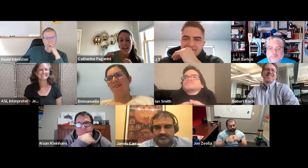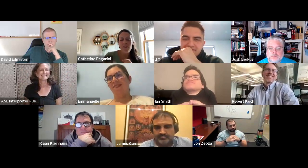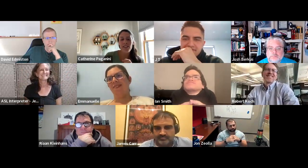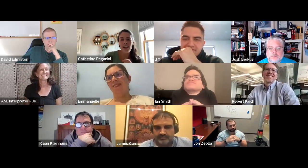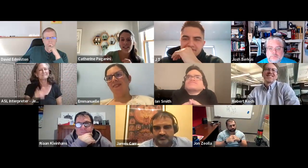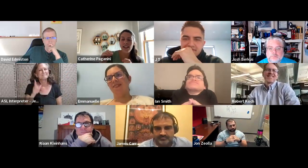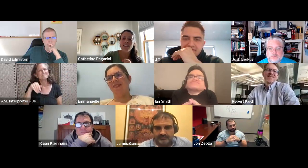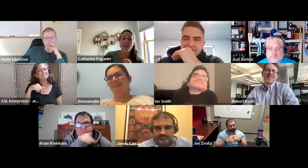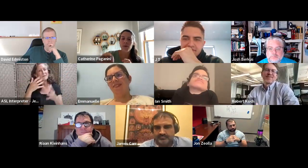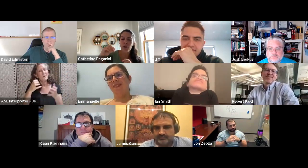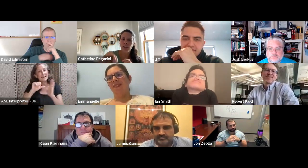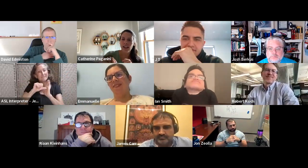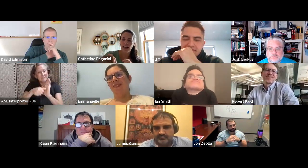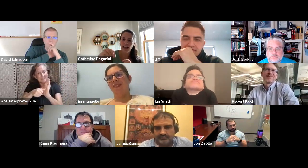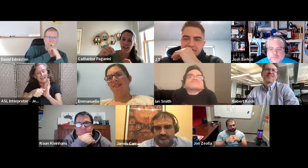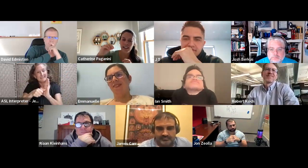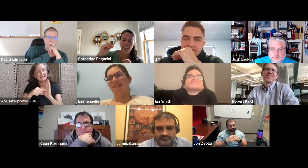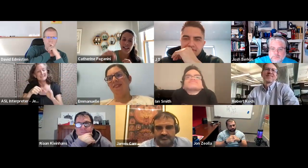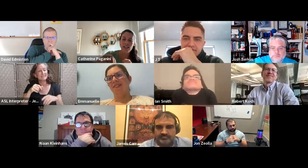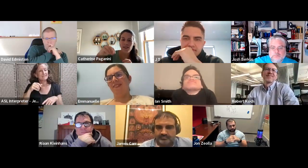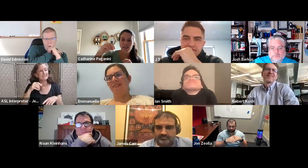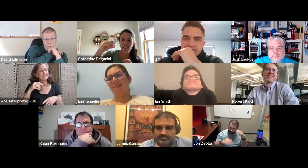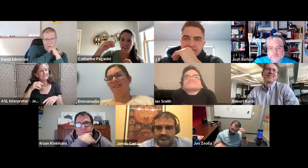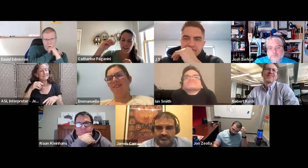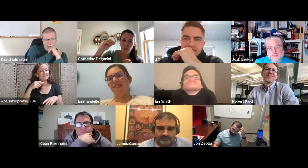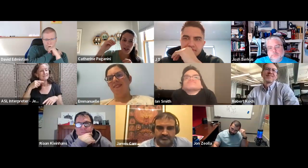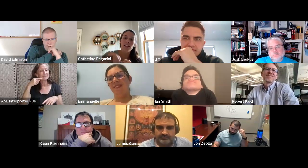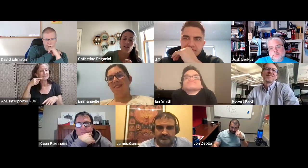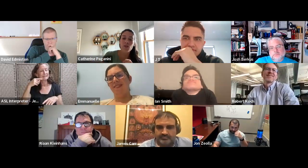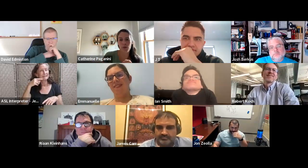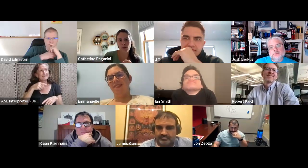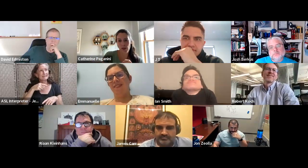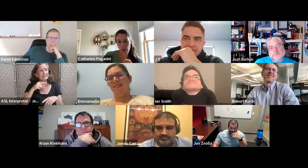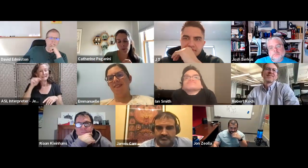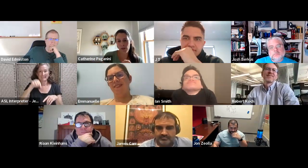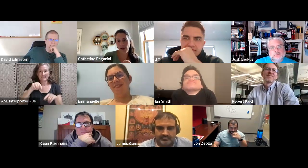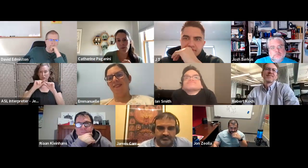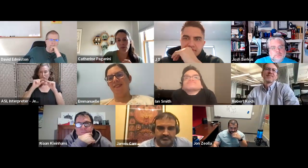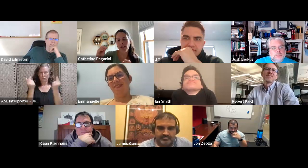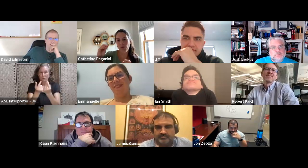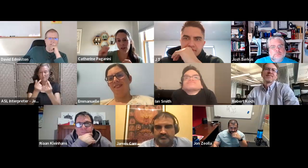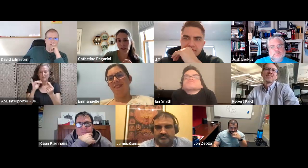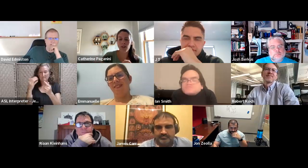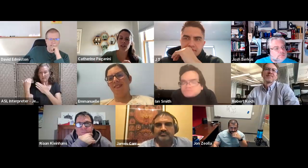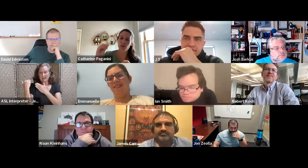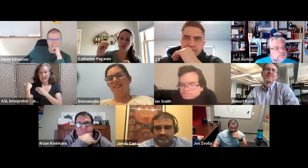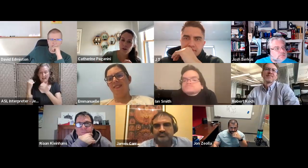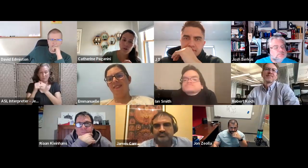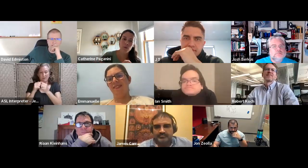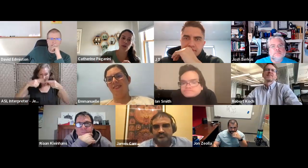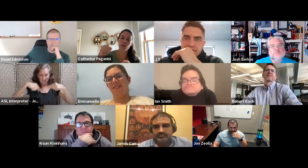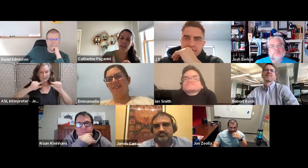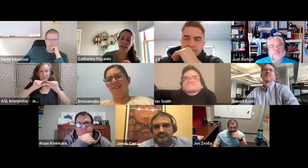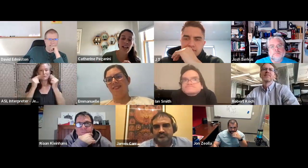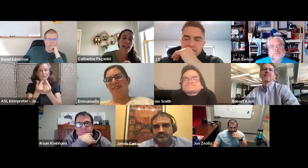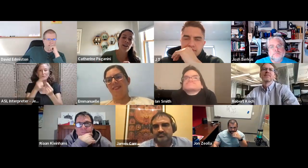But I want to emphasize it lays within this group with the people, right? People need to be committed. We need to grow the